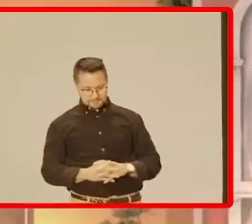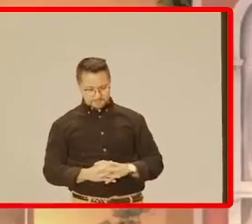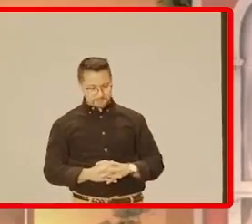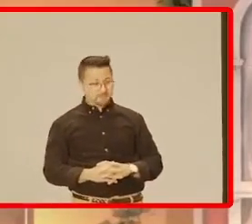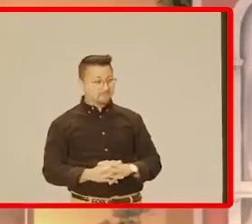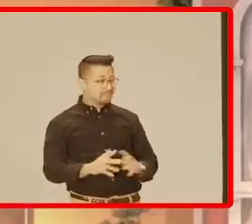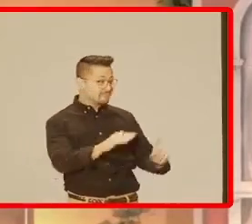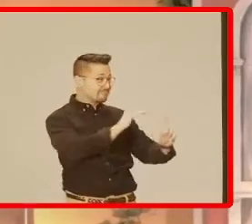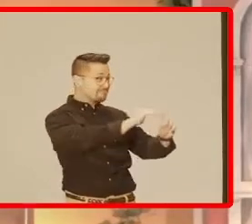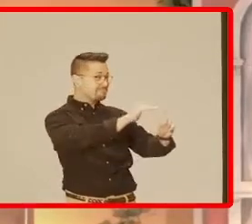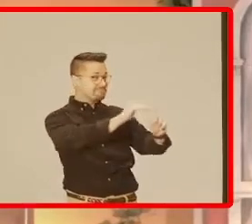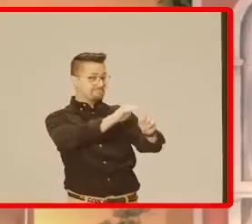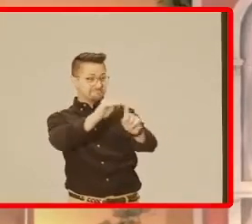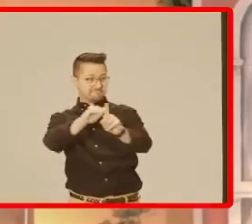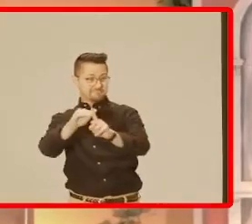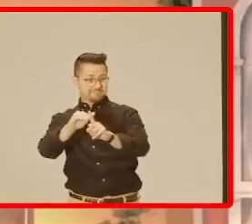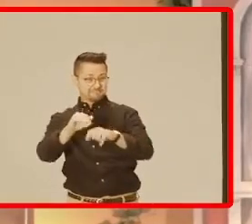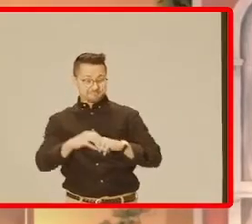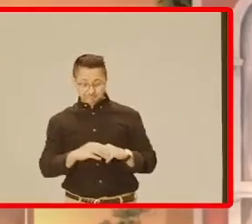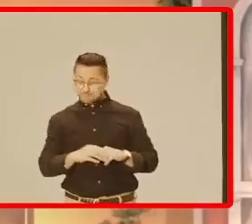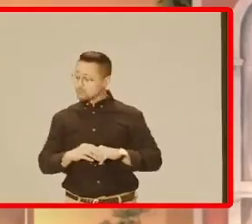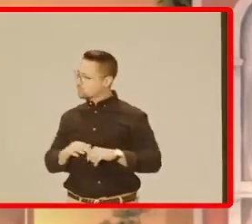That's also